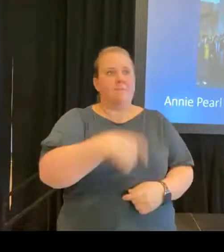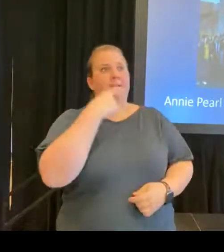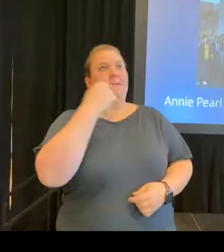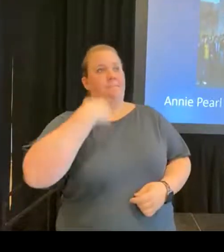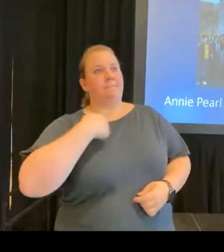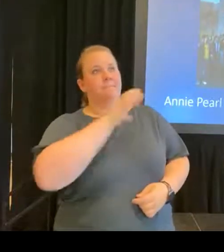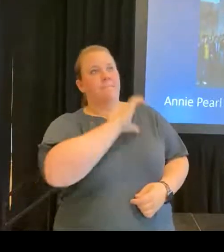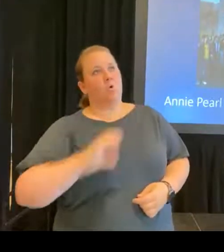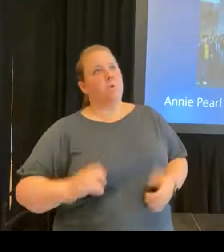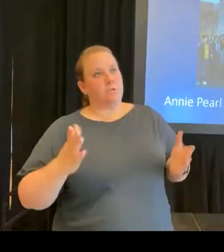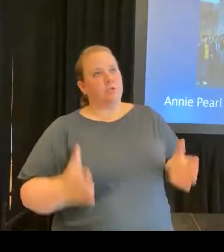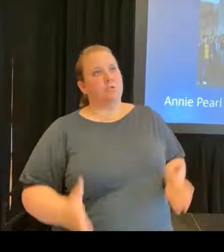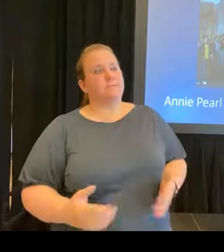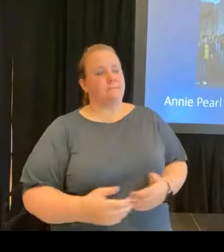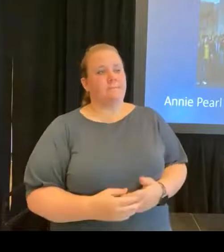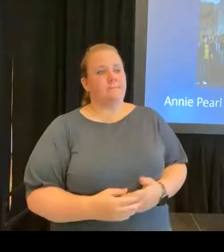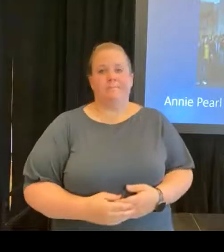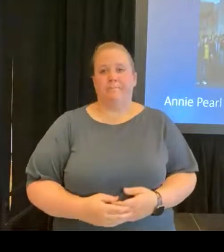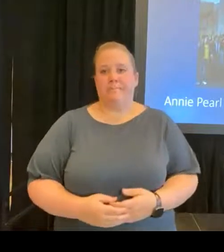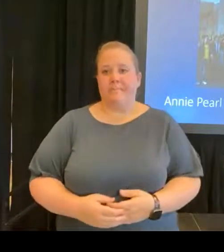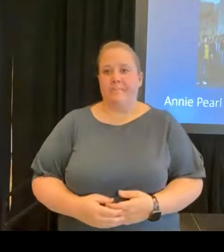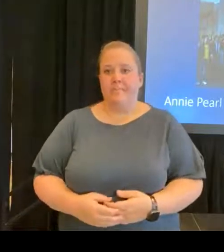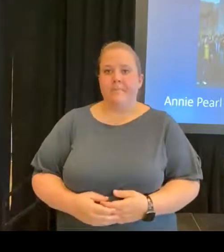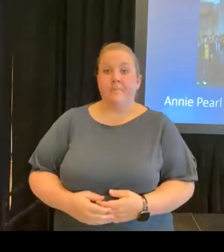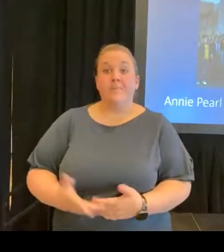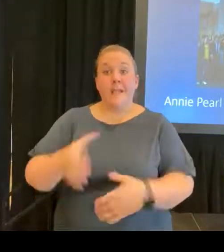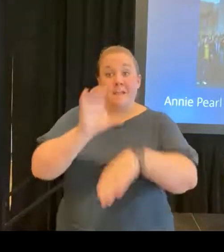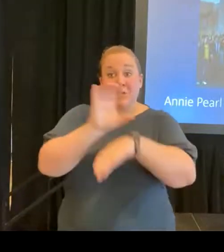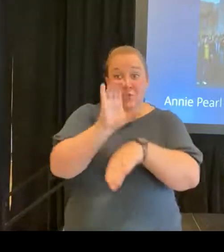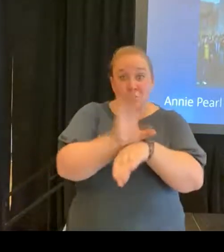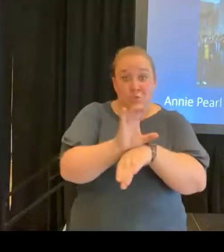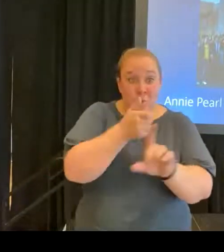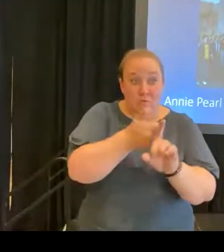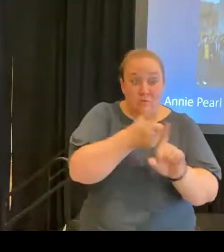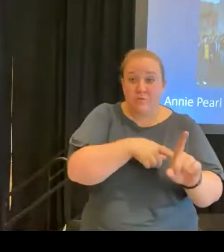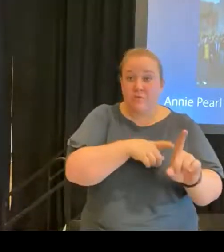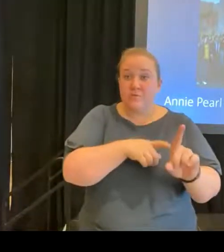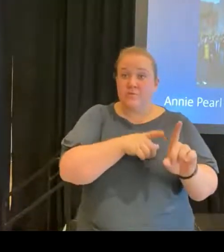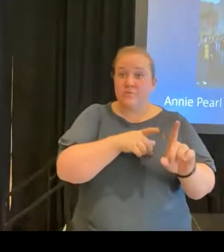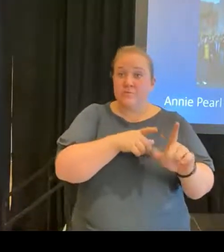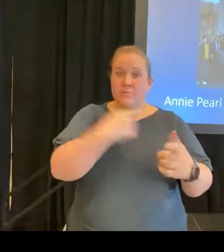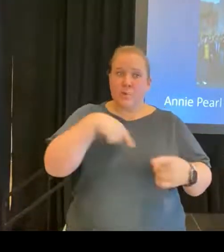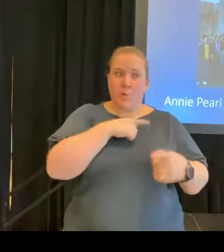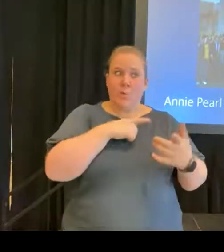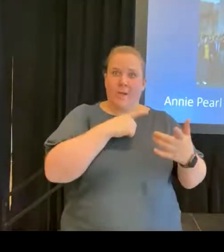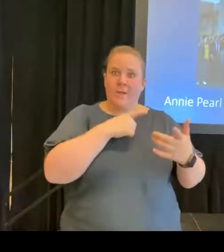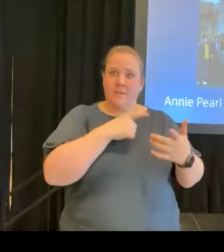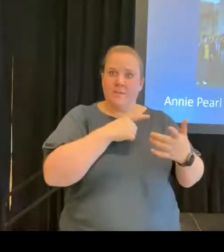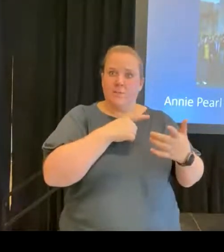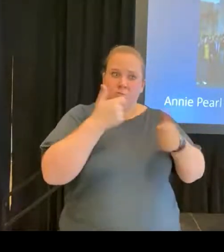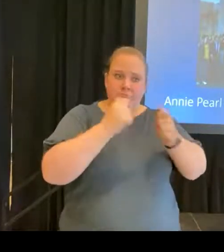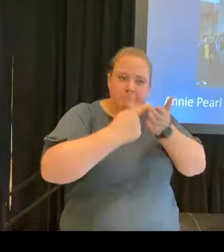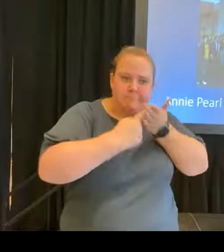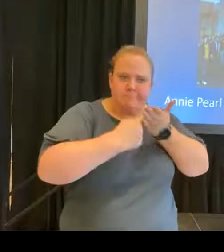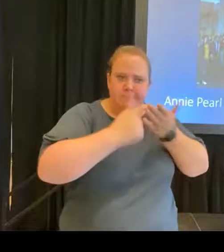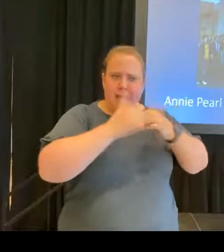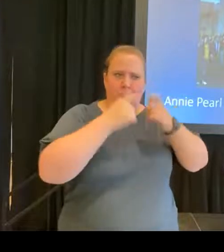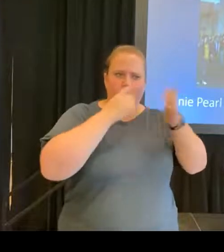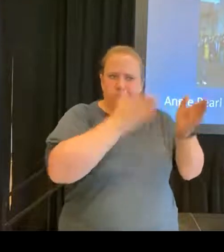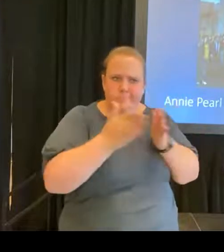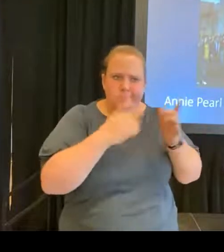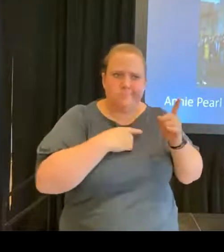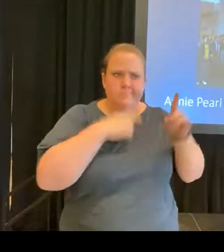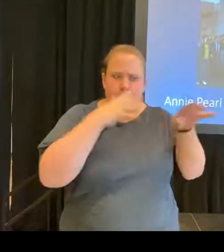were a Christian. And the church was where we were plotting to get away. And